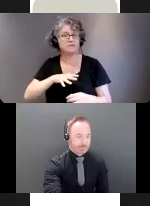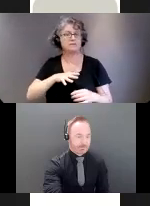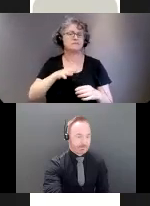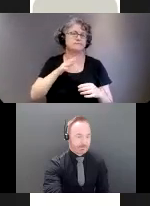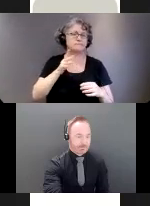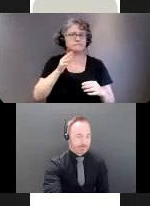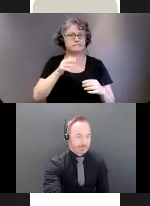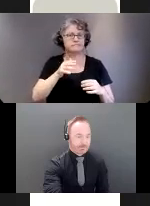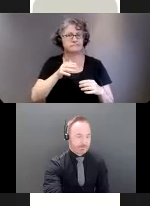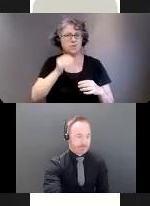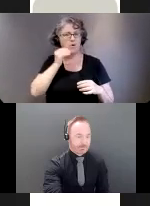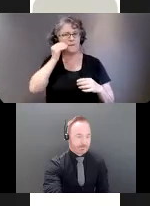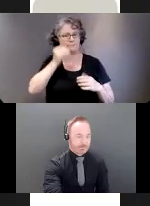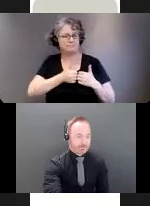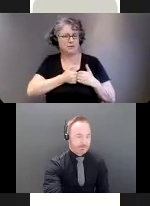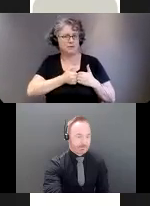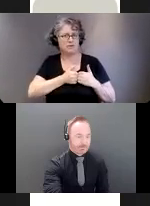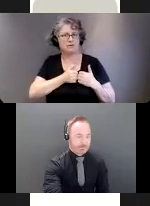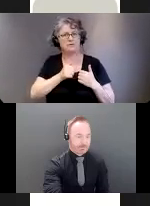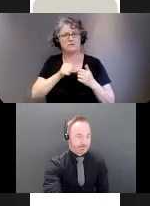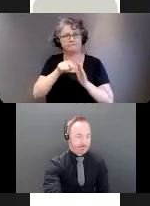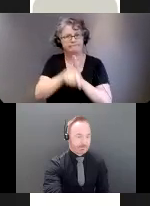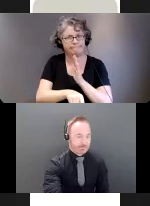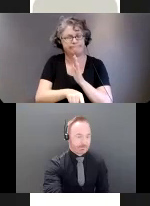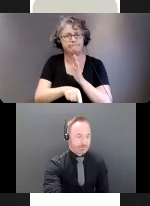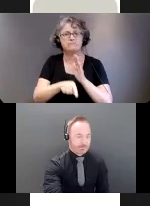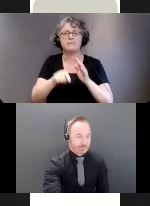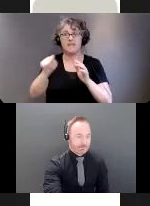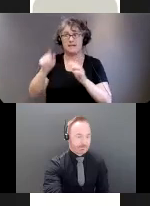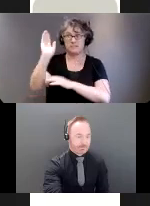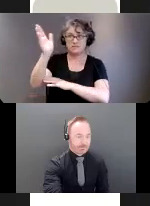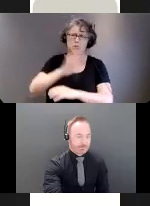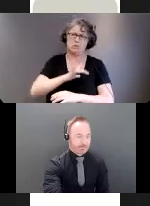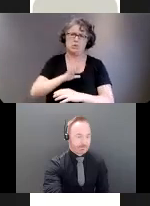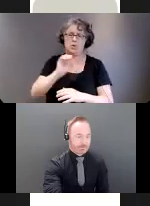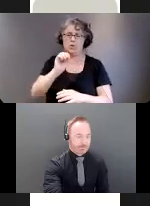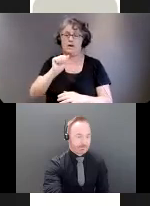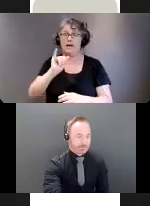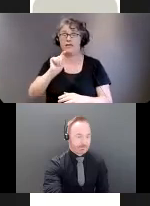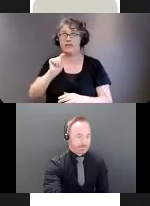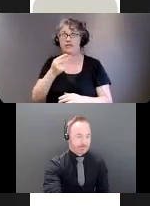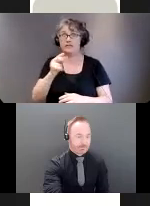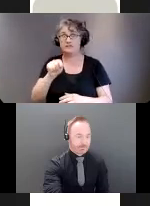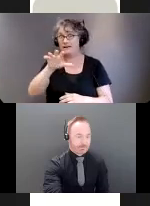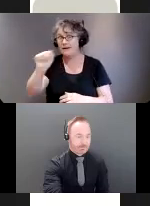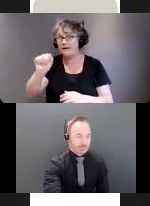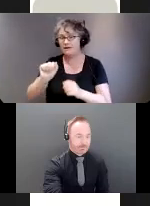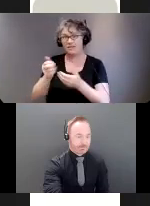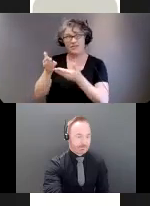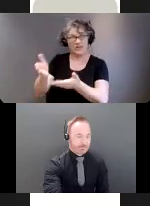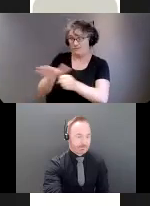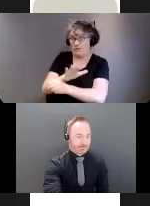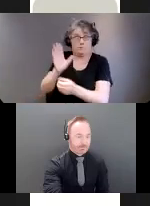homicide. And that full presentation is available on oaith.ca. And it's nice, you can